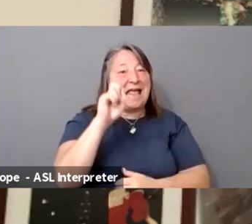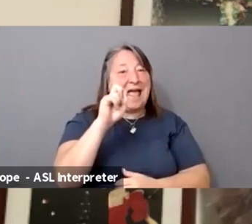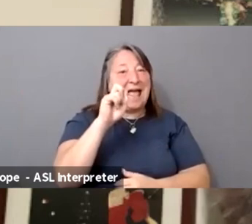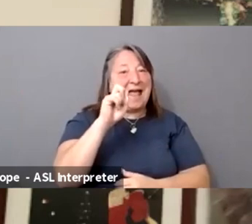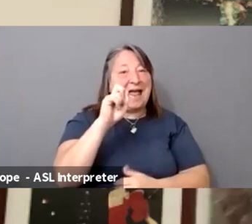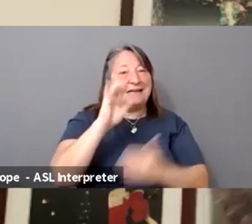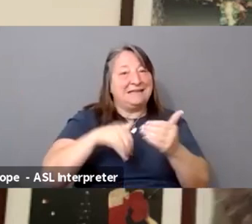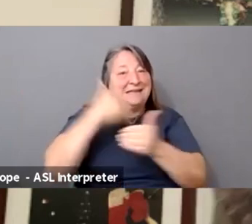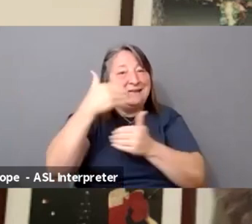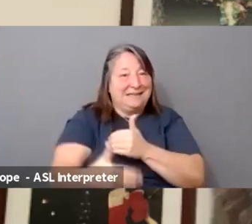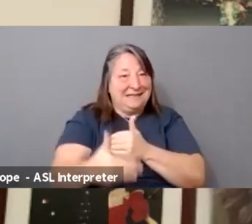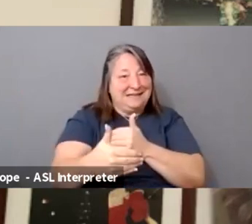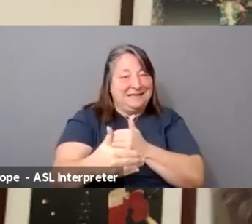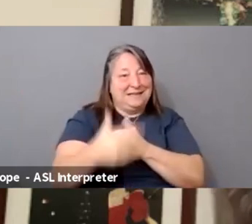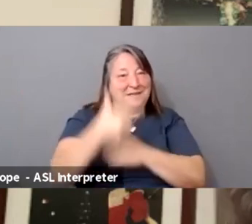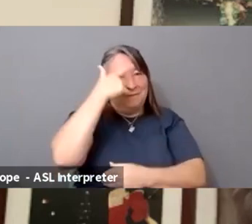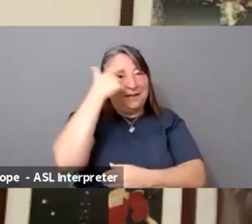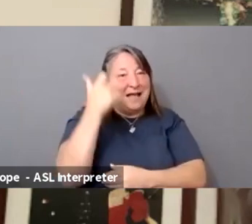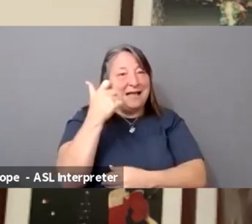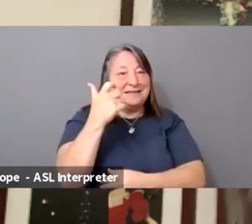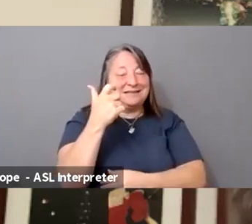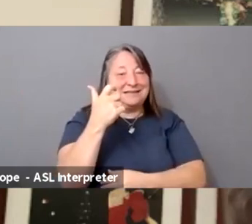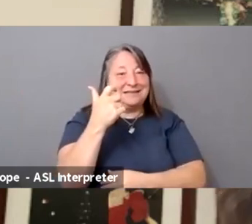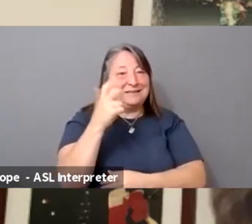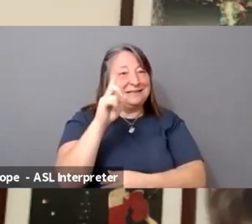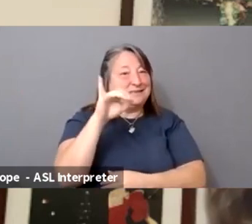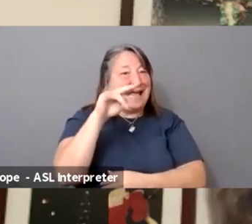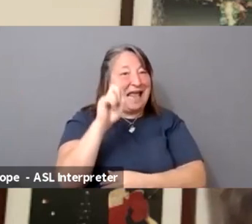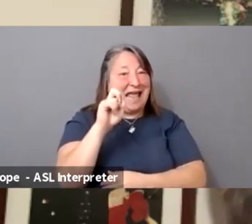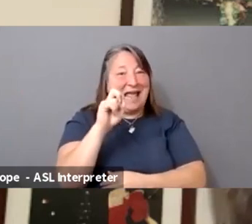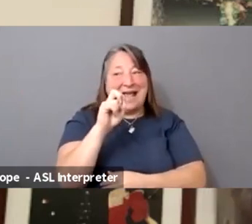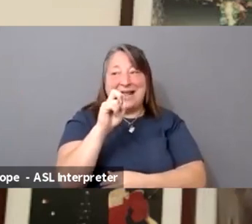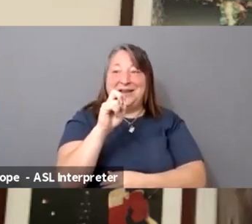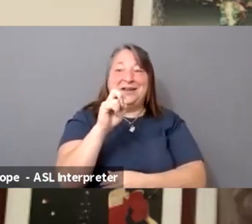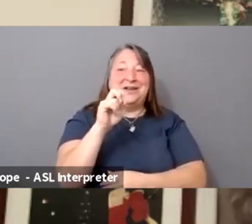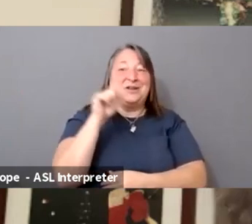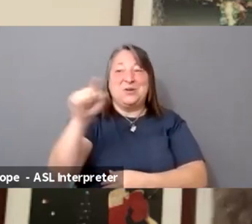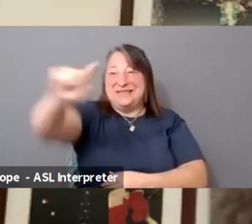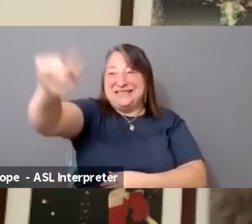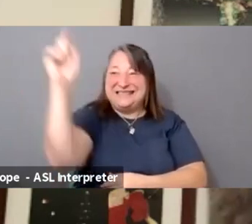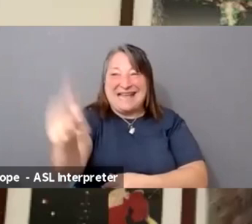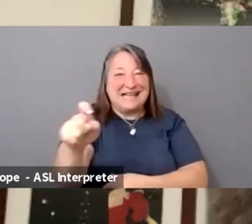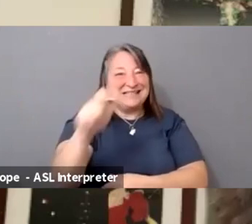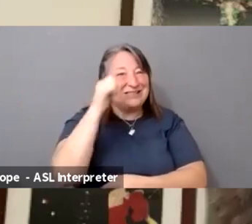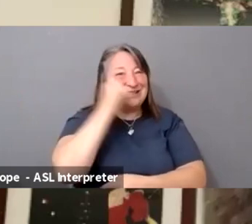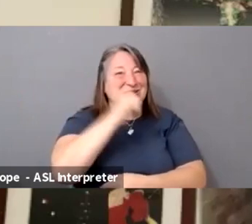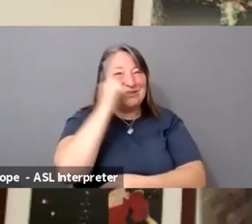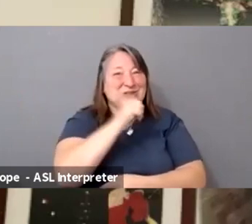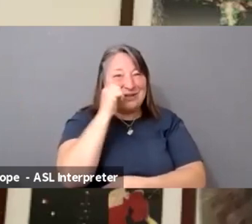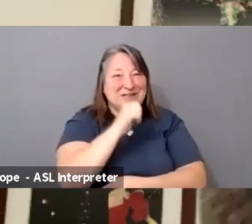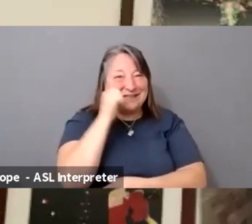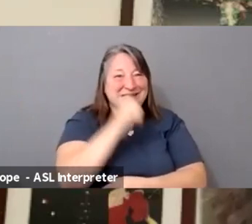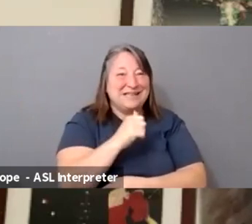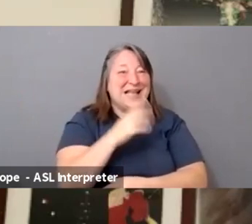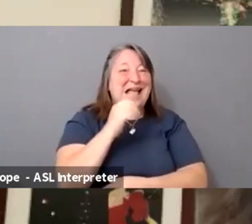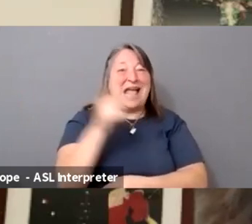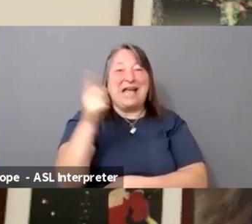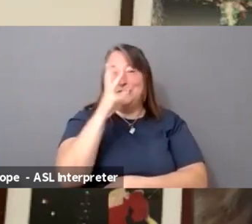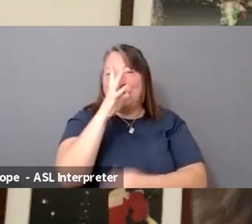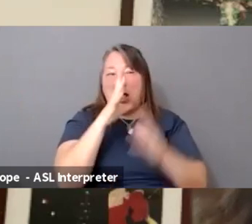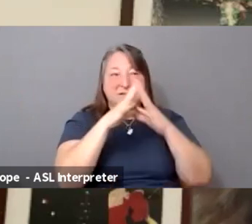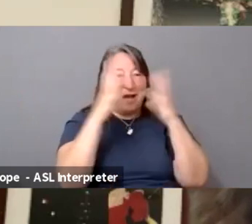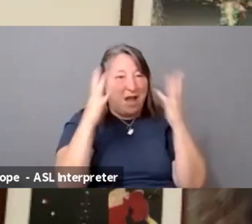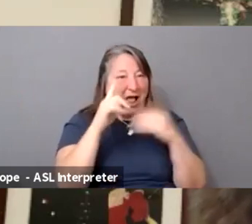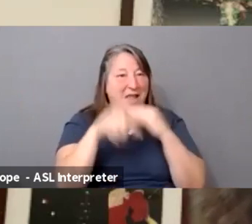because, you know, you're Texas gal. And, you know, you talked a lot